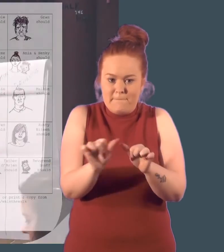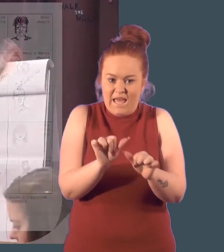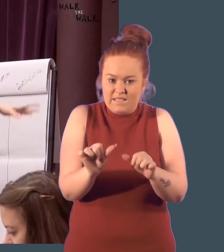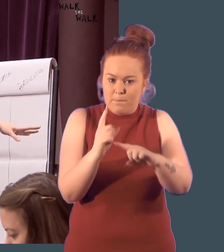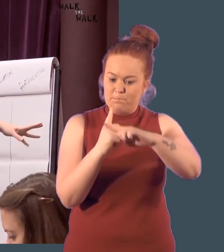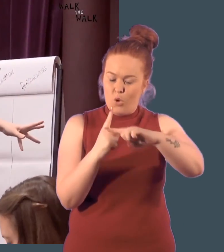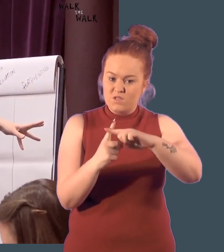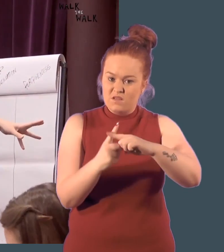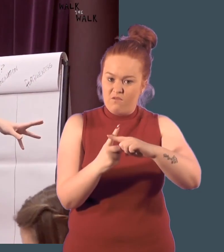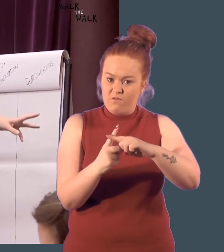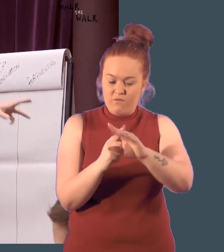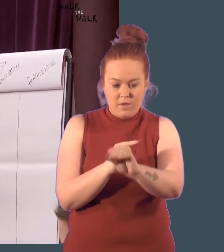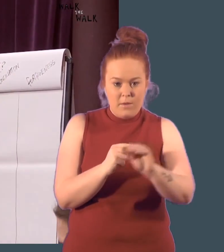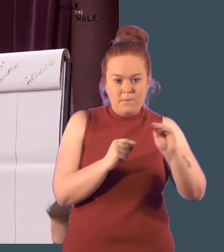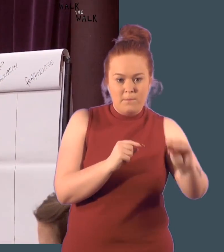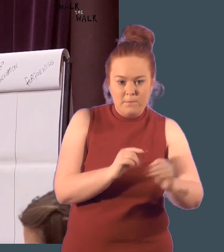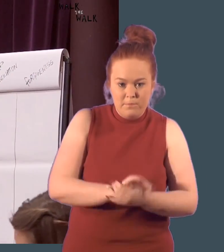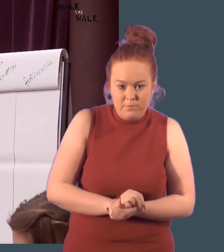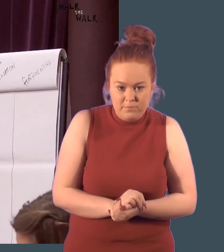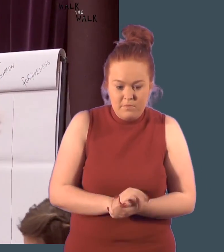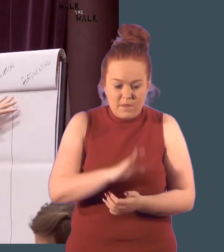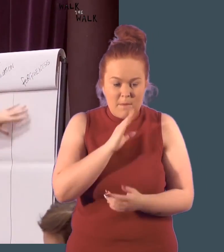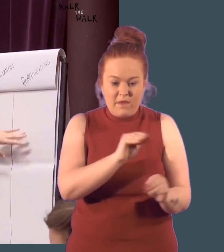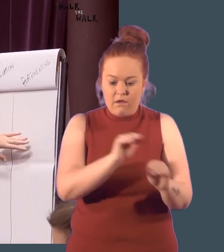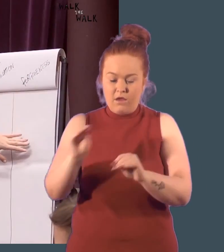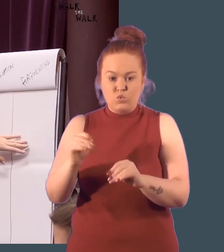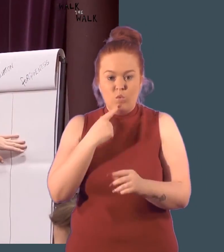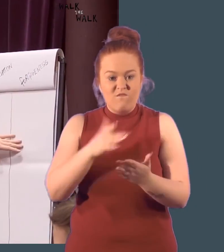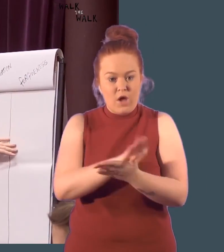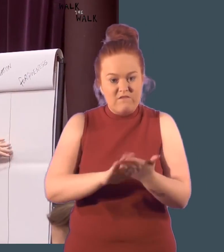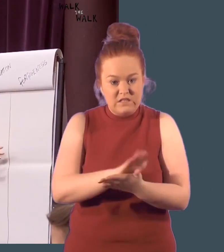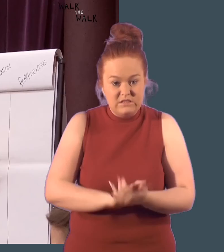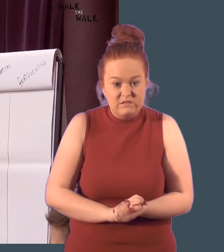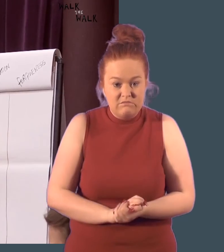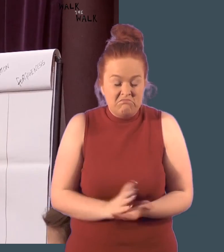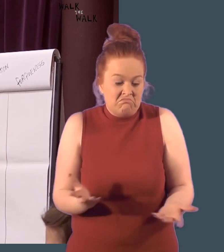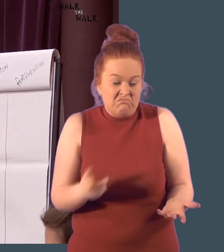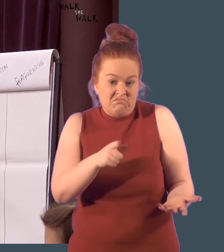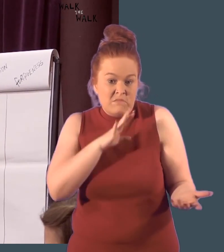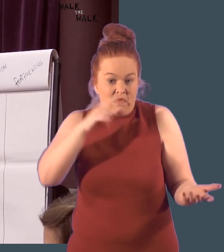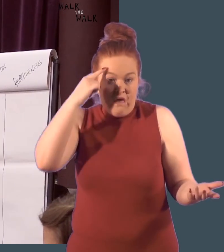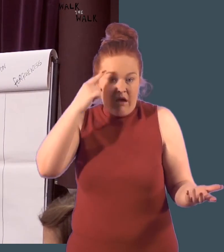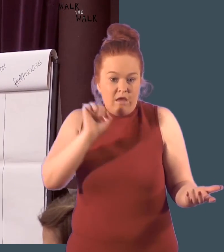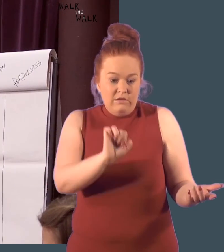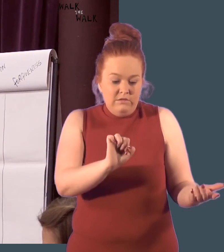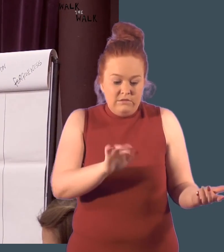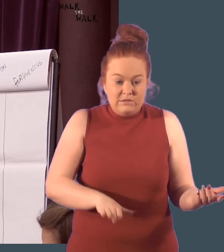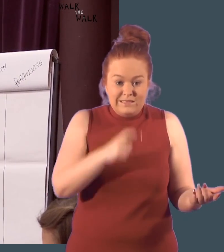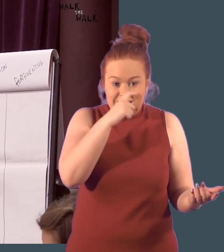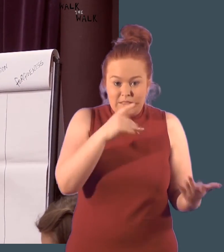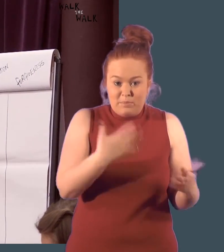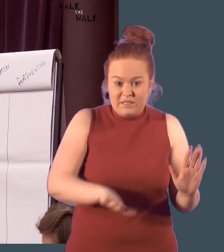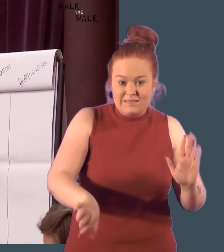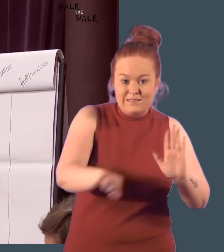direction across the grid. You might not necessarily get him to forgiveness. You might think, you know, his little sister's just been